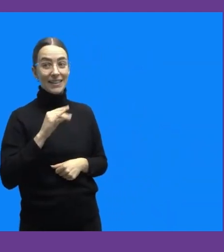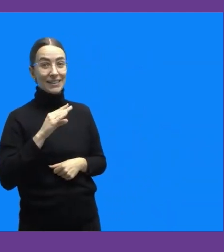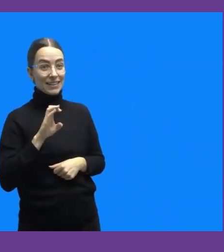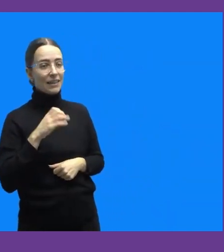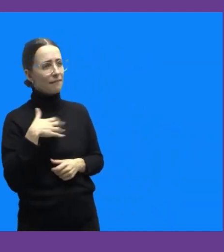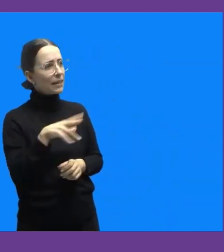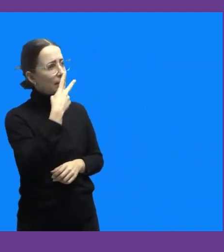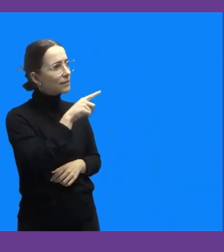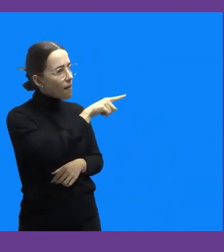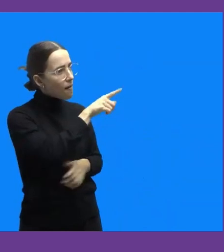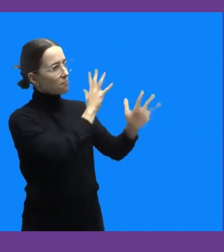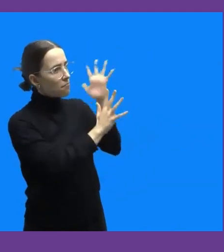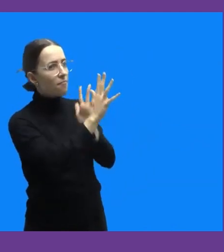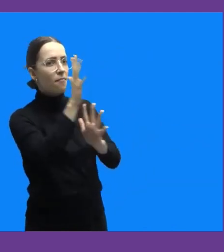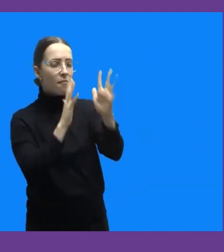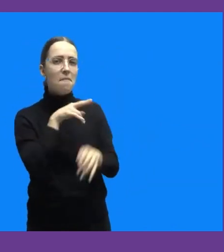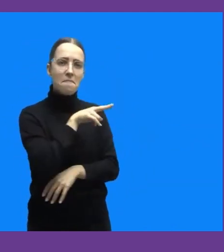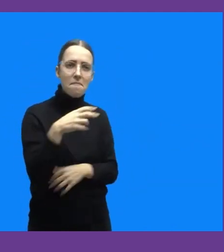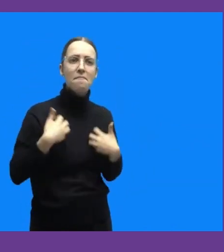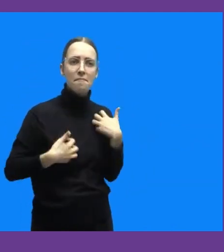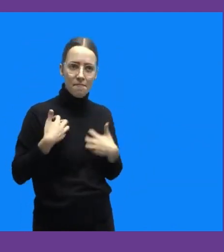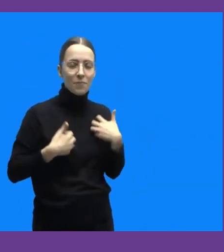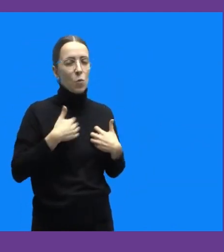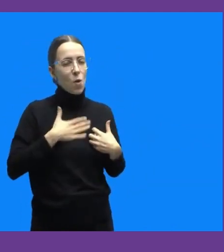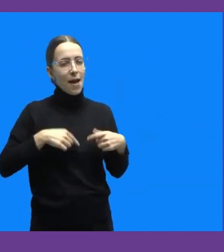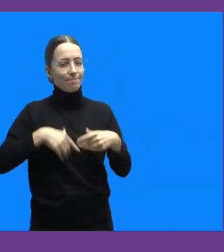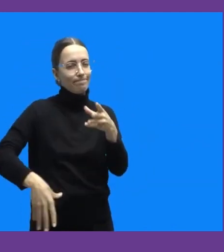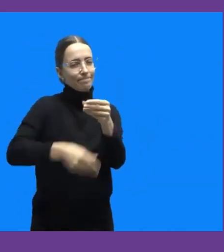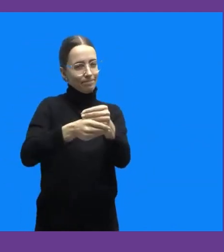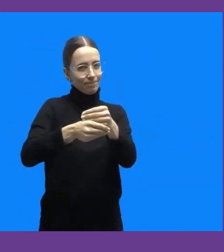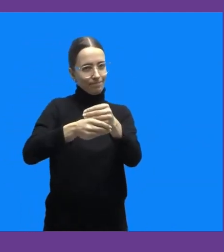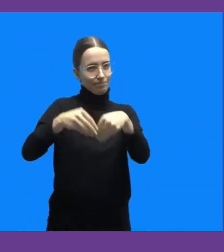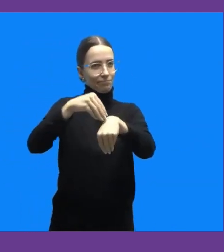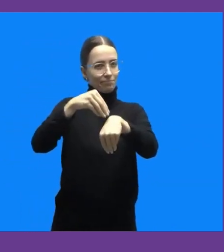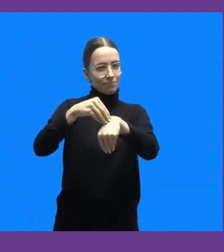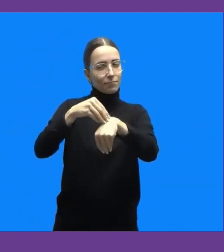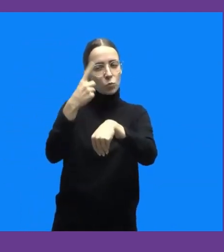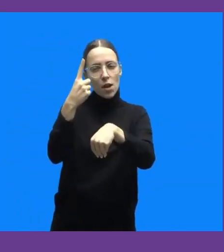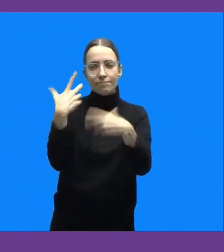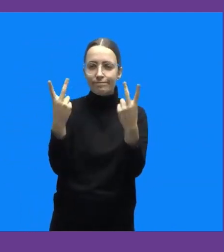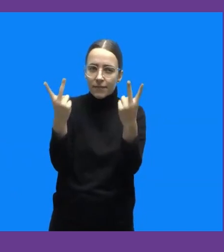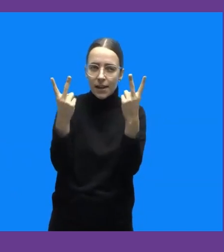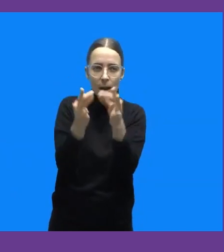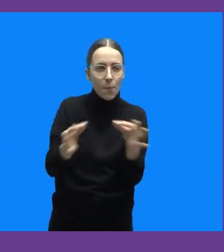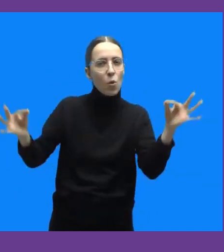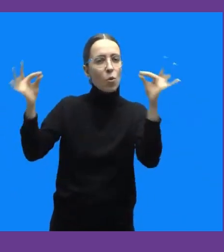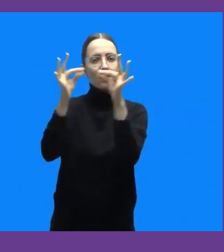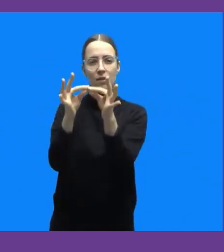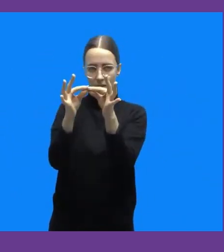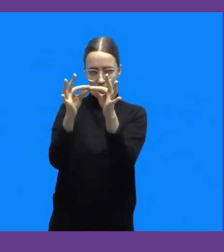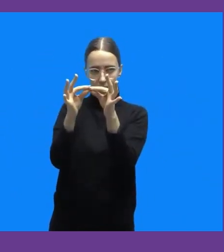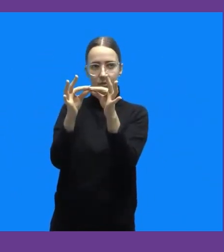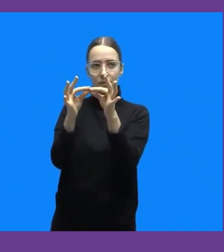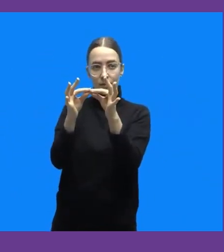Another very important thing would be to have robust knowledge on the community. So